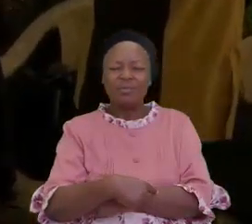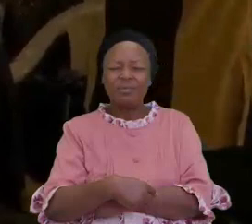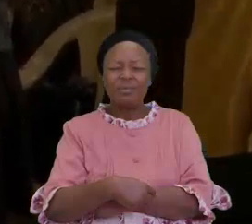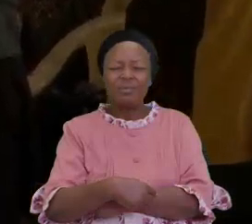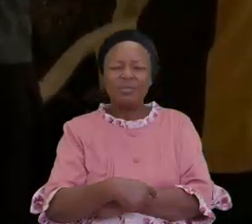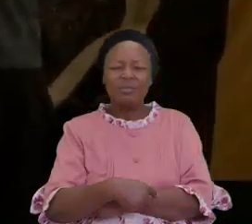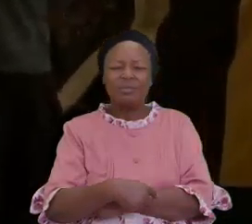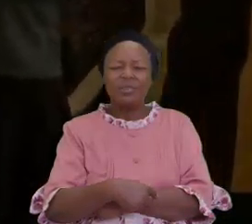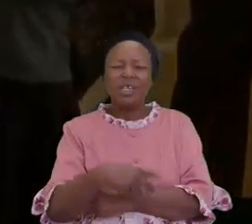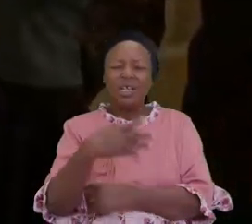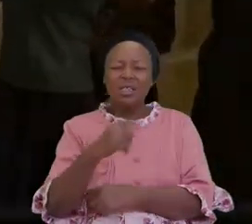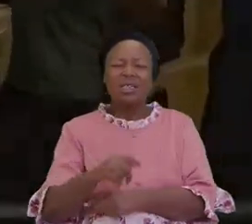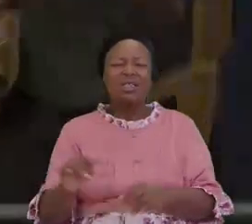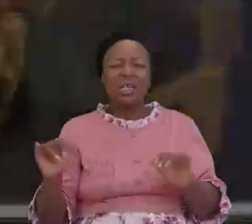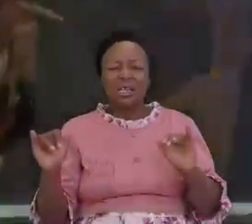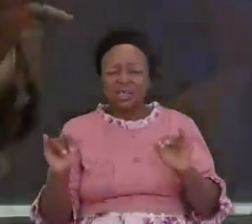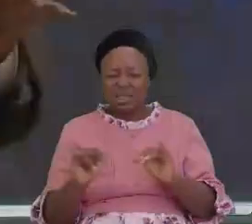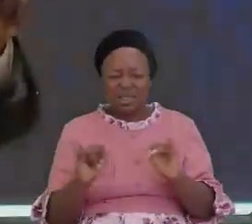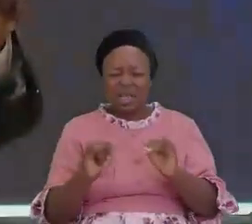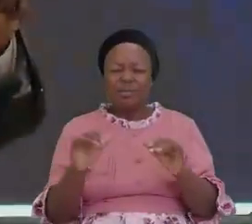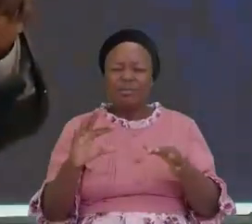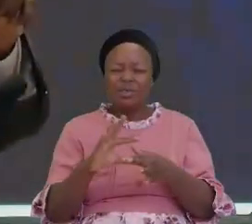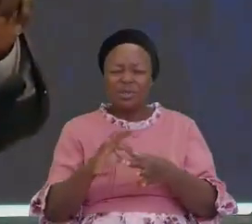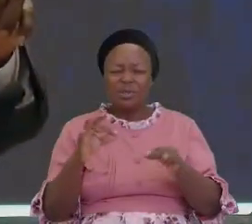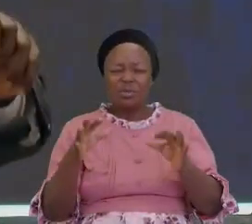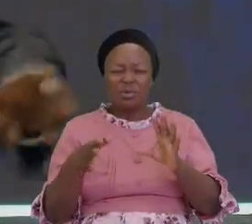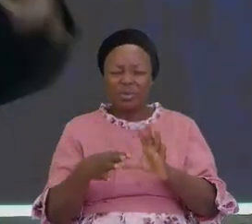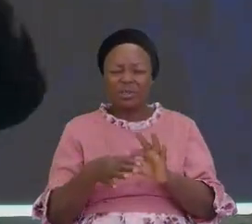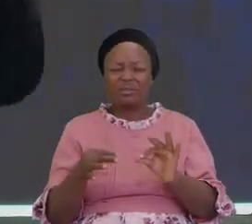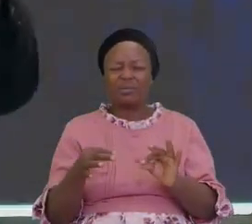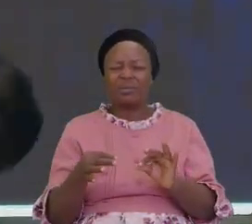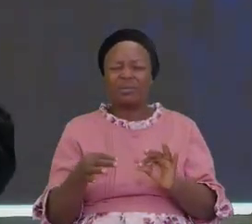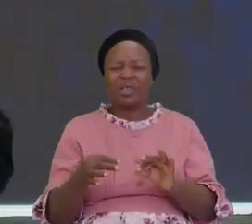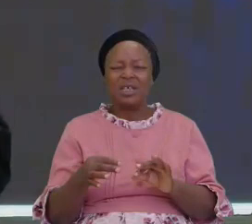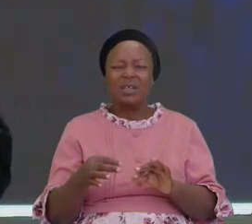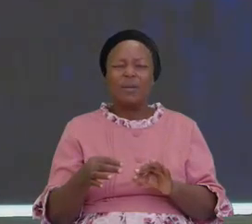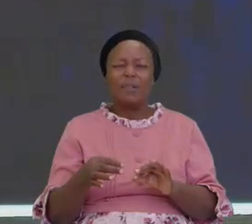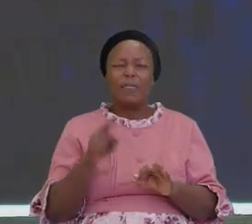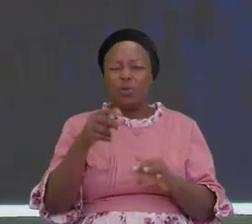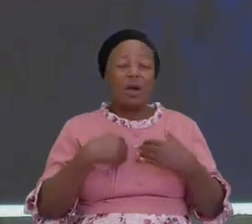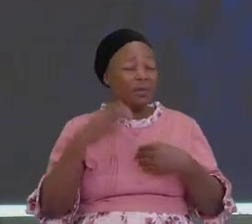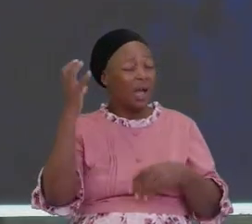The same story you have heard from me,